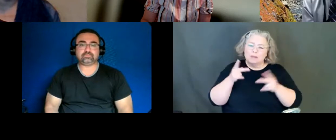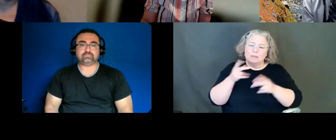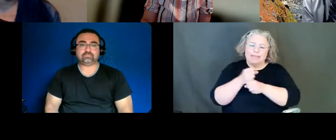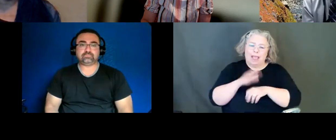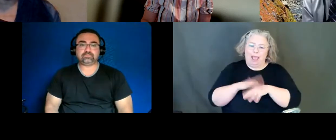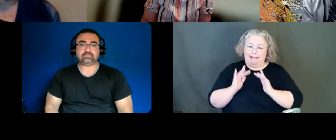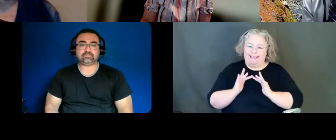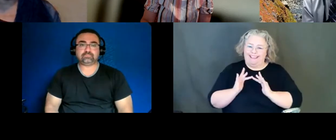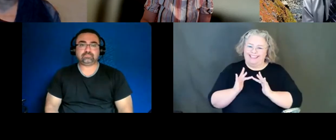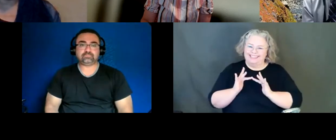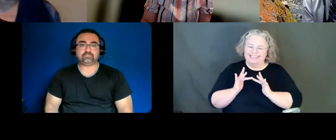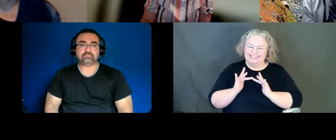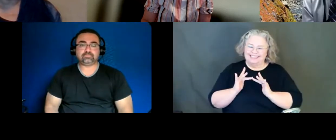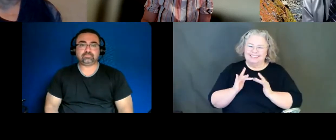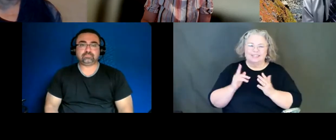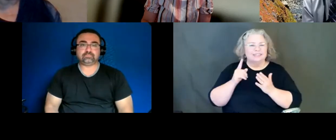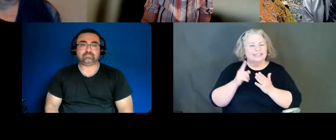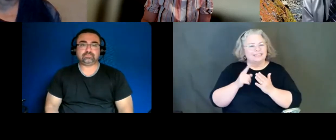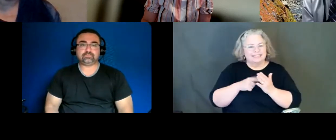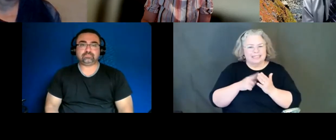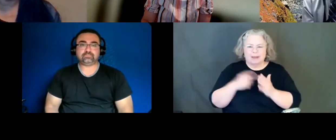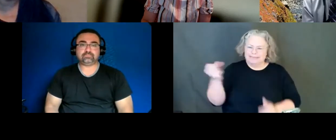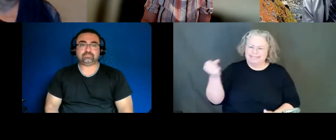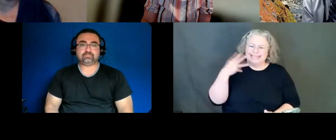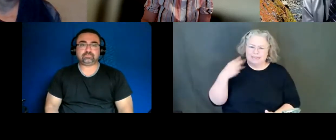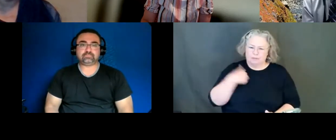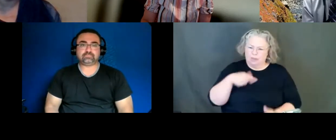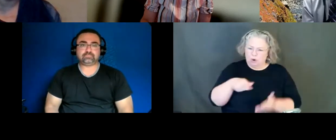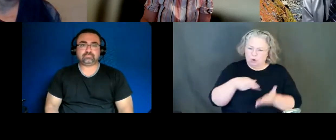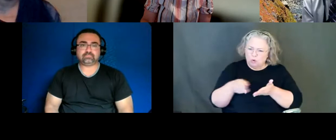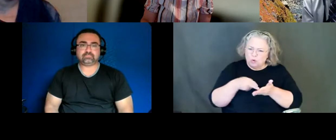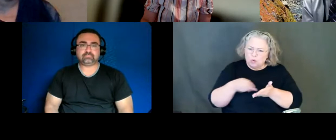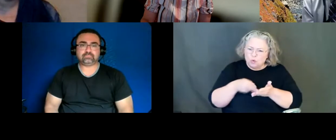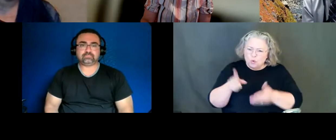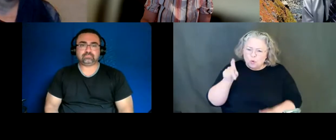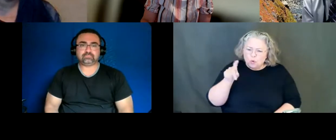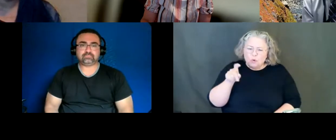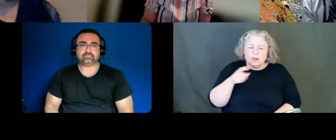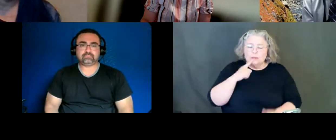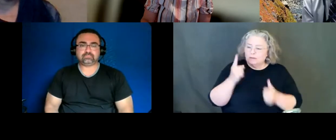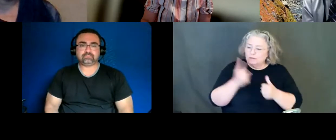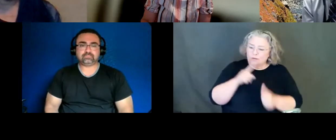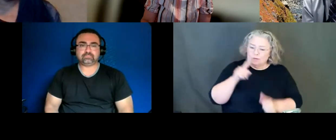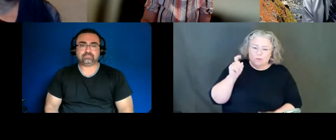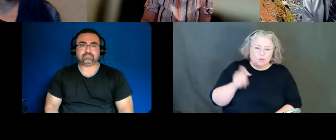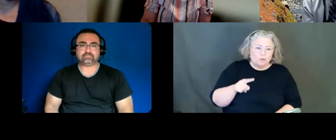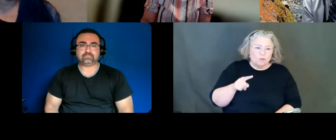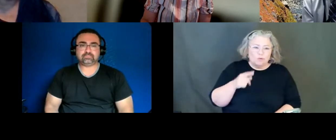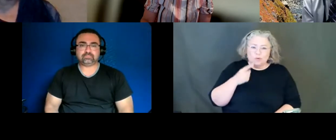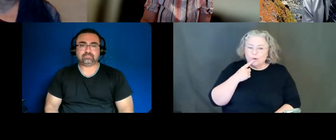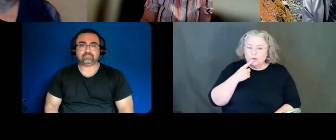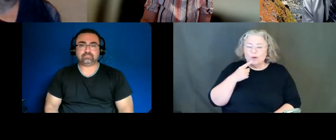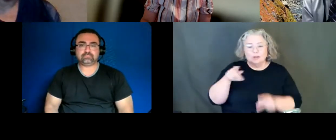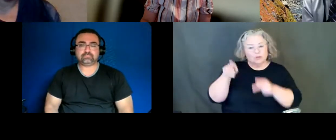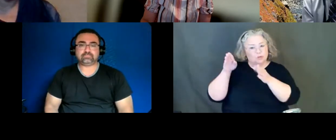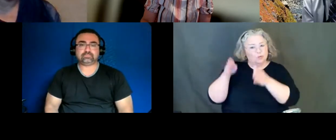online, and sometimes they will send it to me and ask, is this true? And the first question I ask them is, well, first of all, the